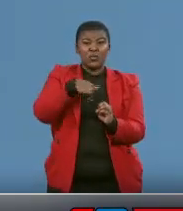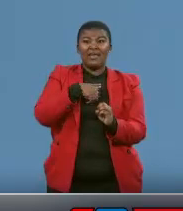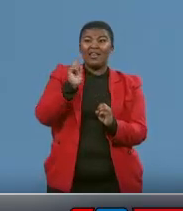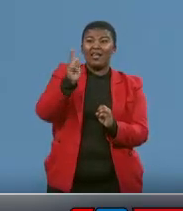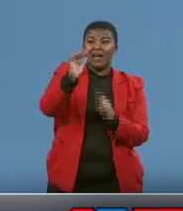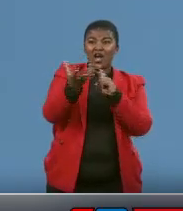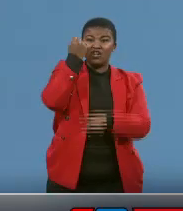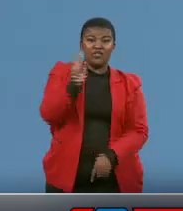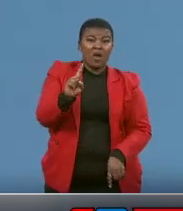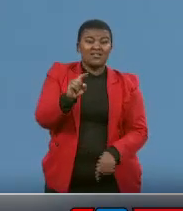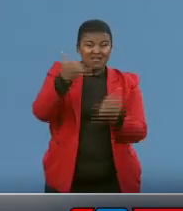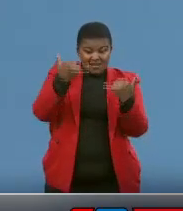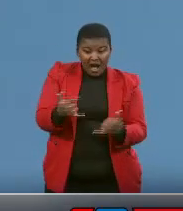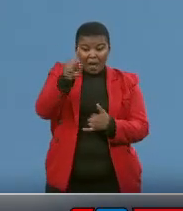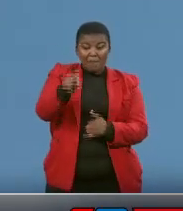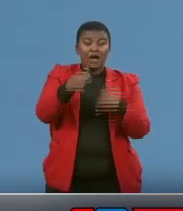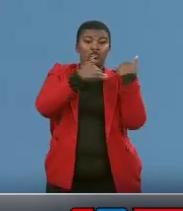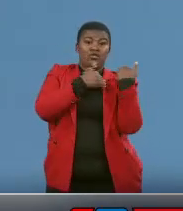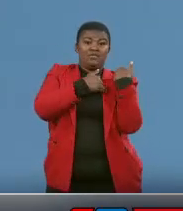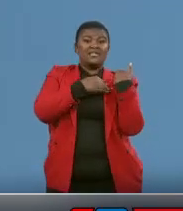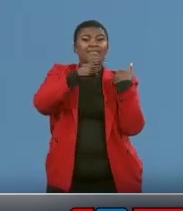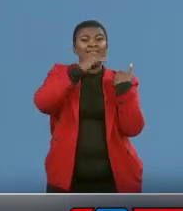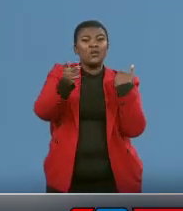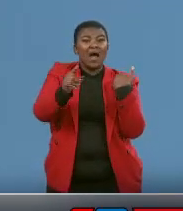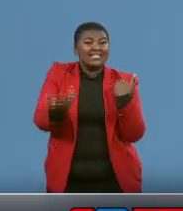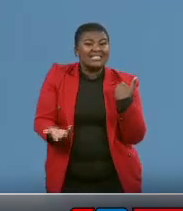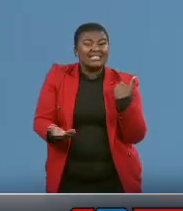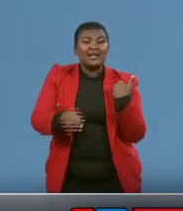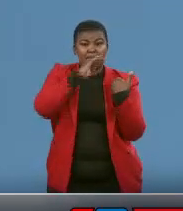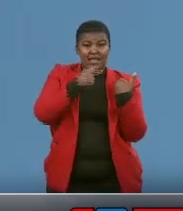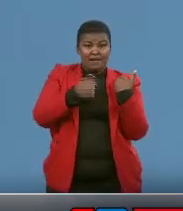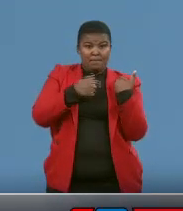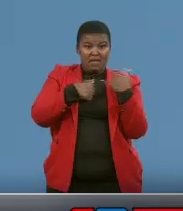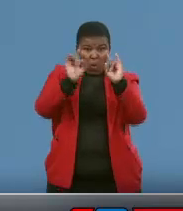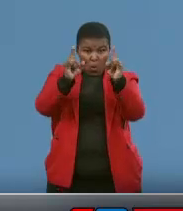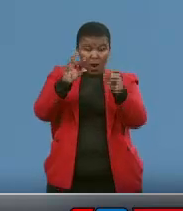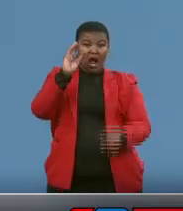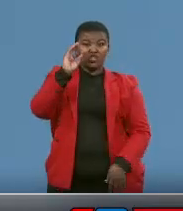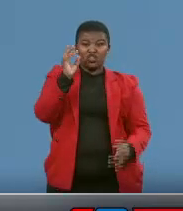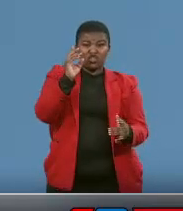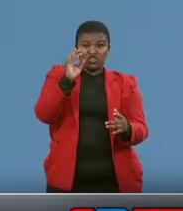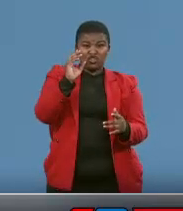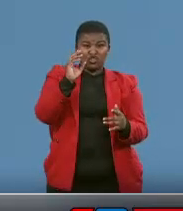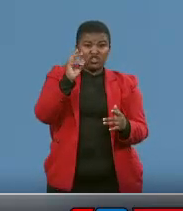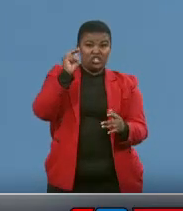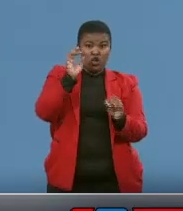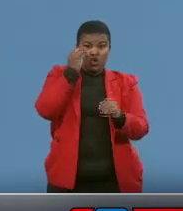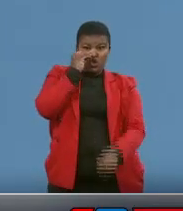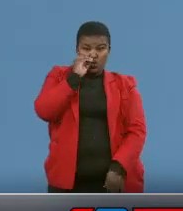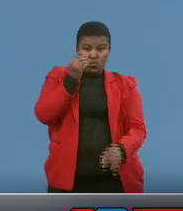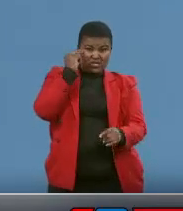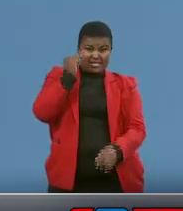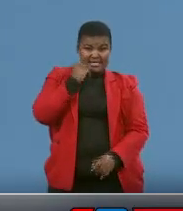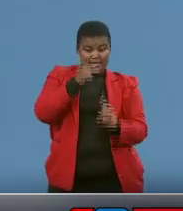to take responsibility. What does it mean? You know, does it mean that if I'm watching news in the morning as a deaf person, I have